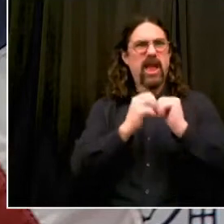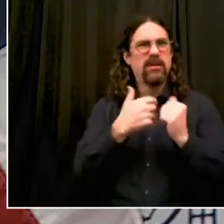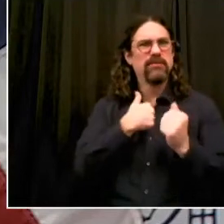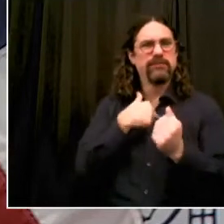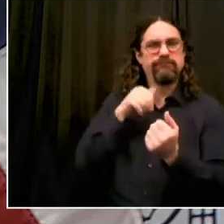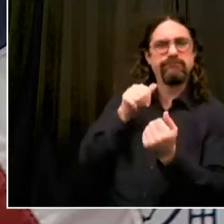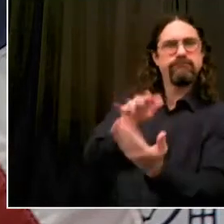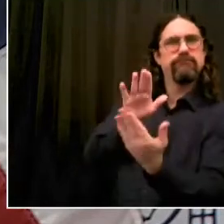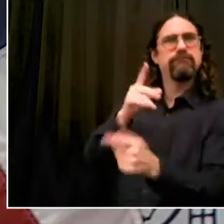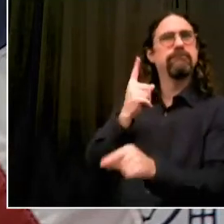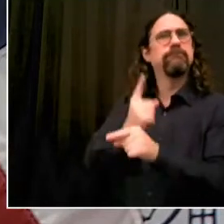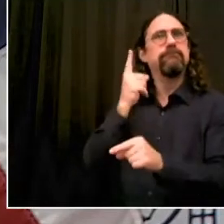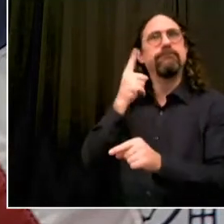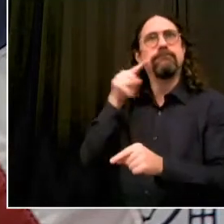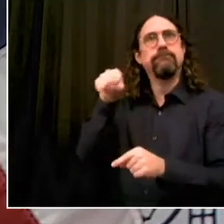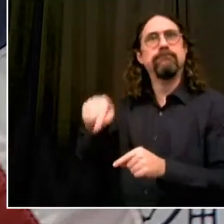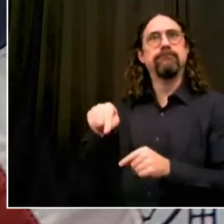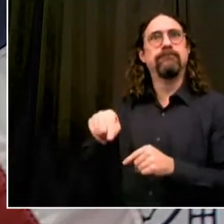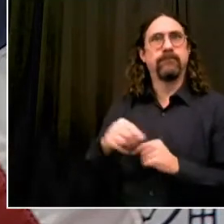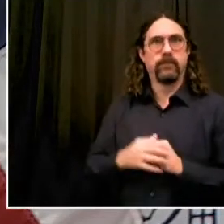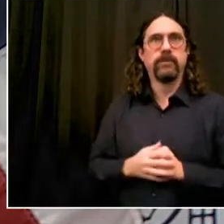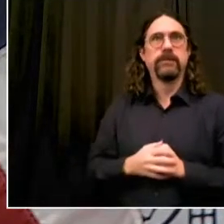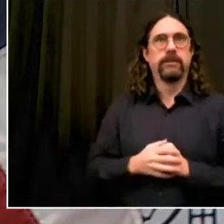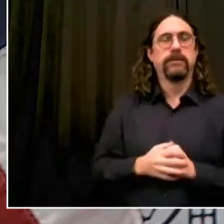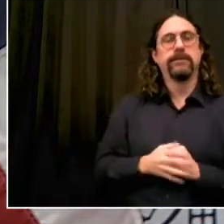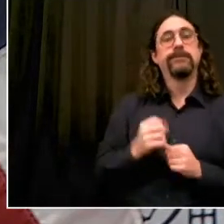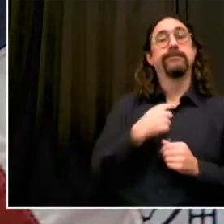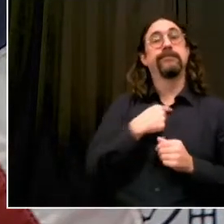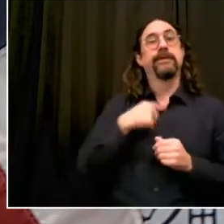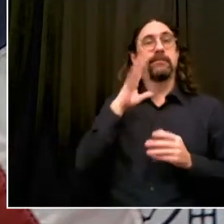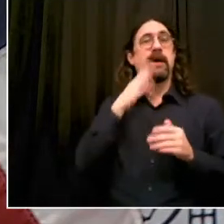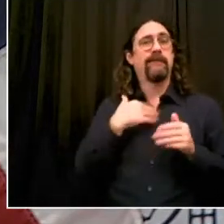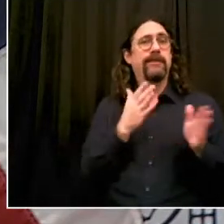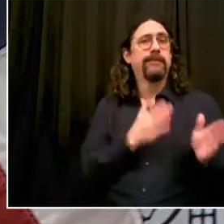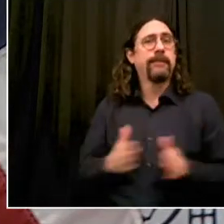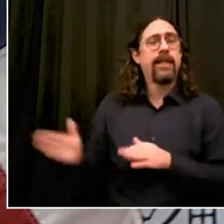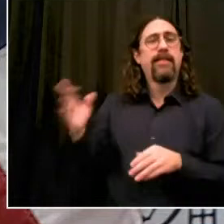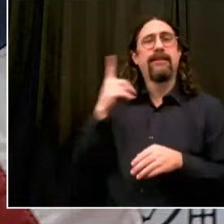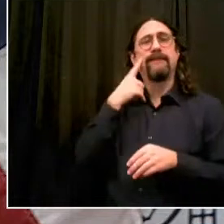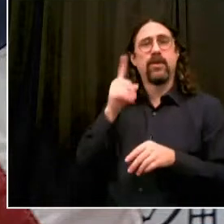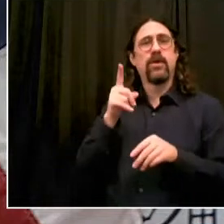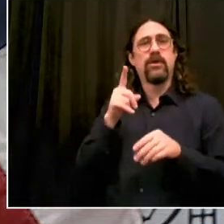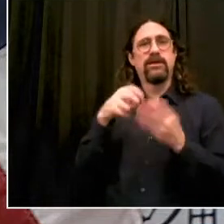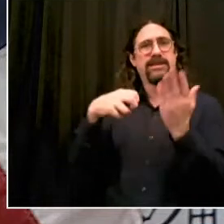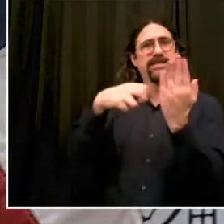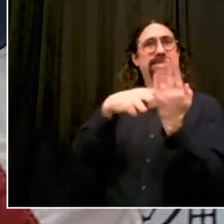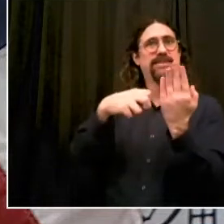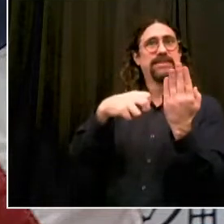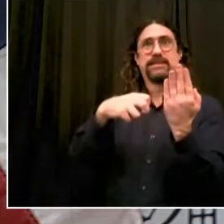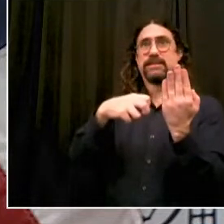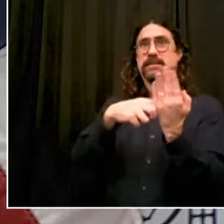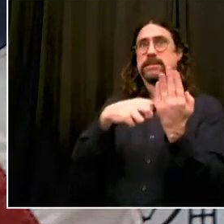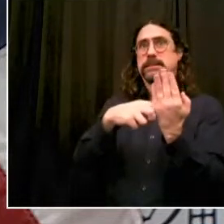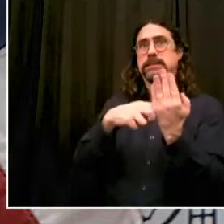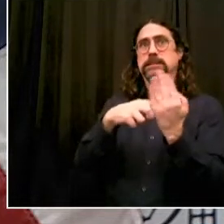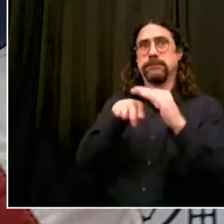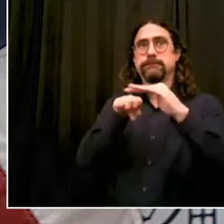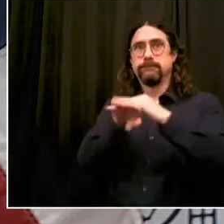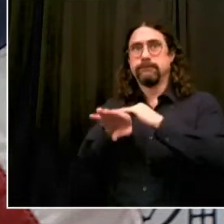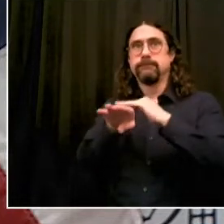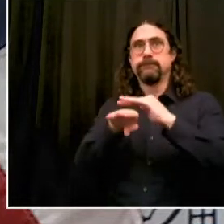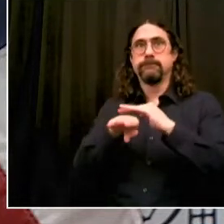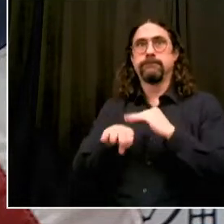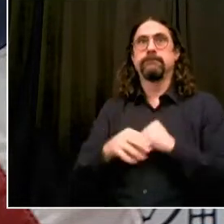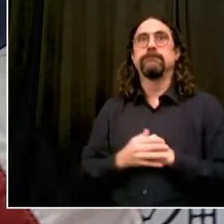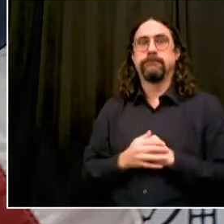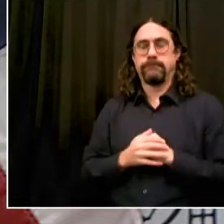is we're going to really limit the number of people by using a ticketing approach. Obviously, we'll have substantial presence